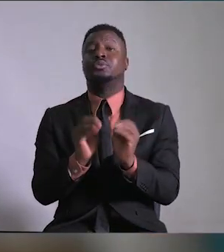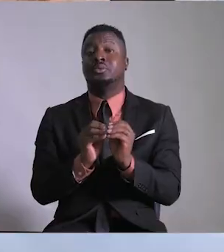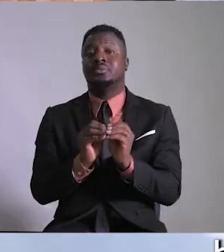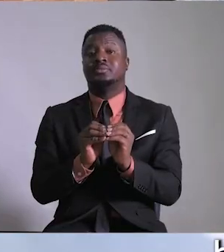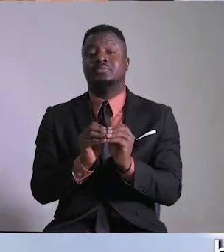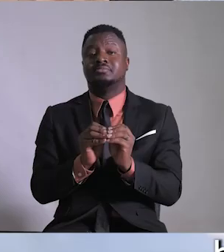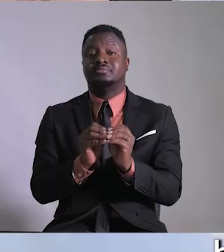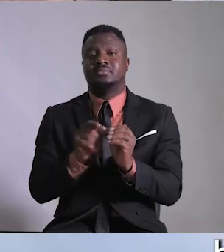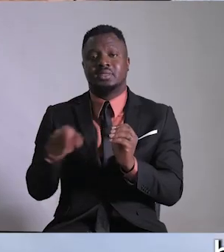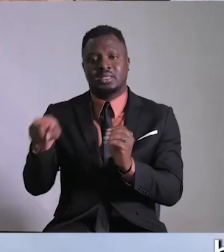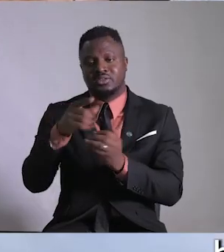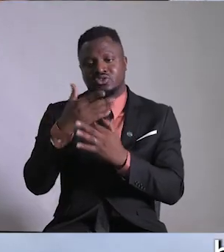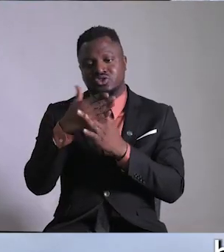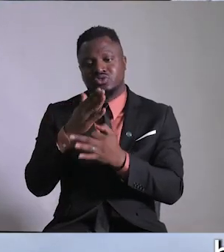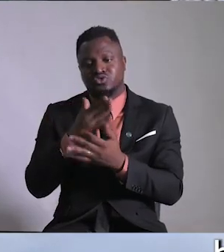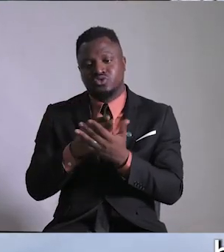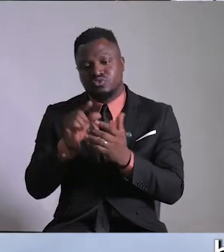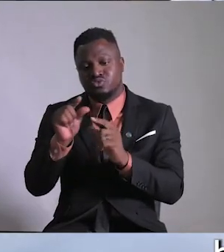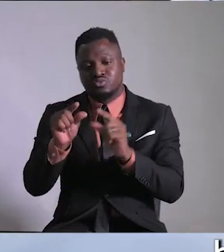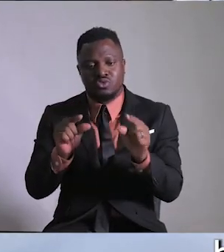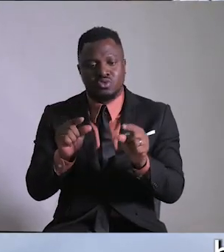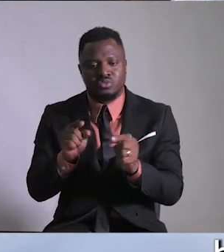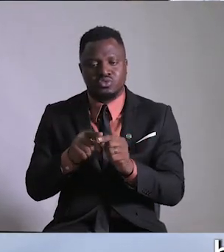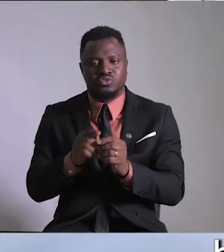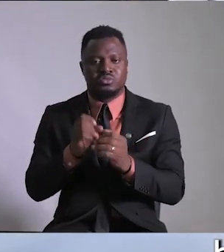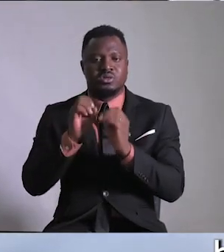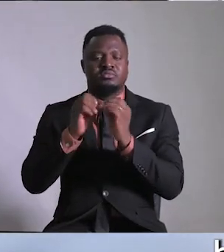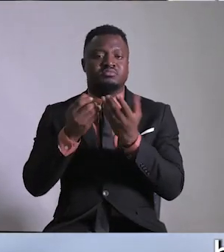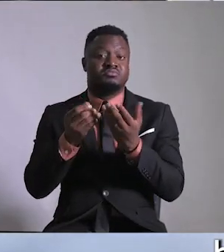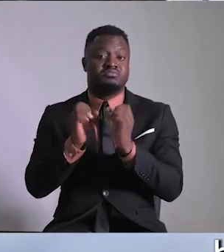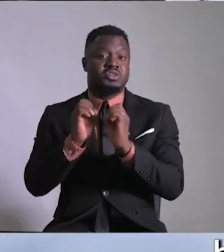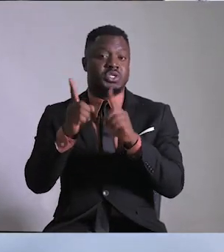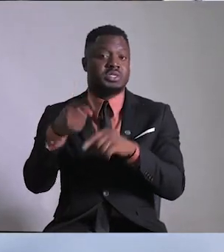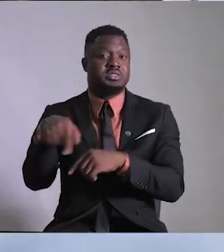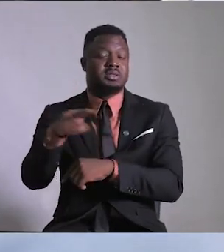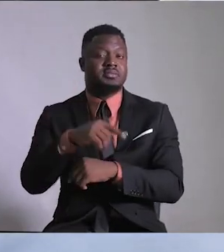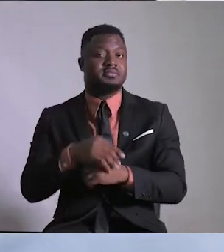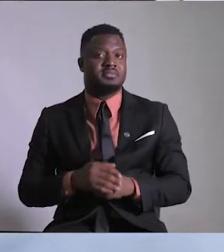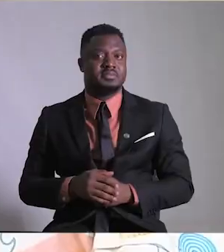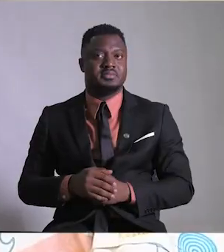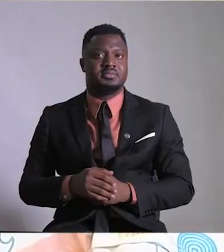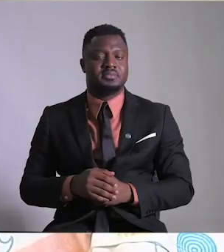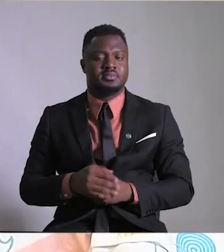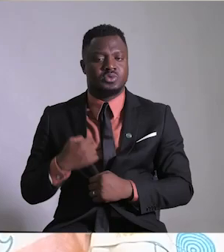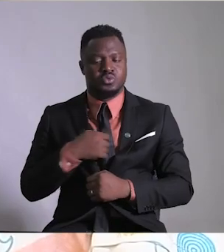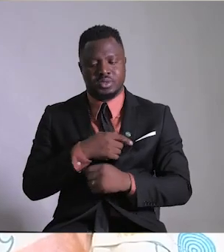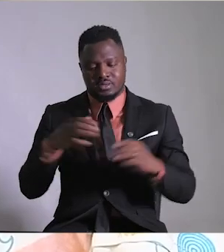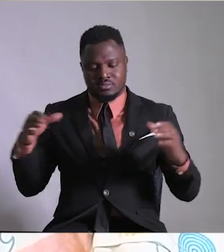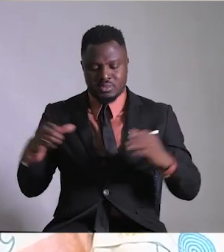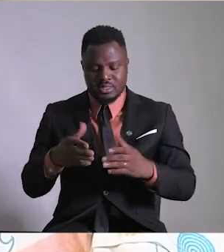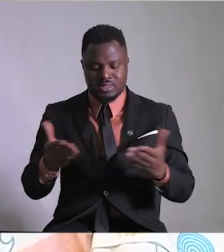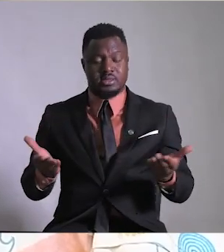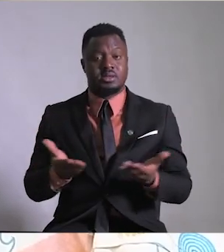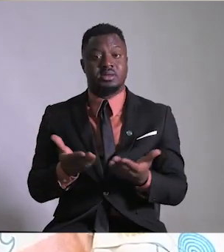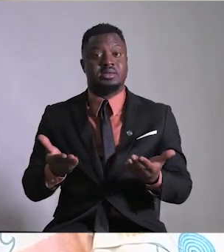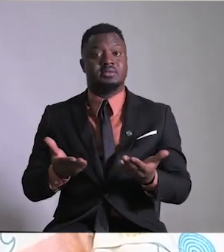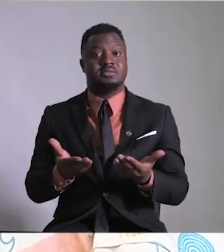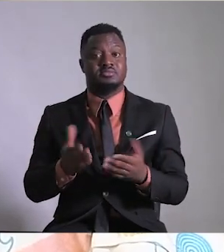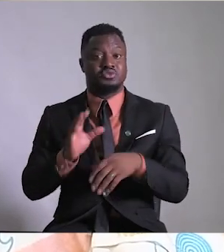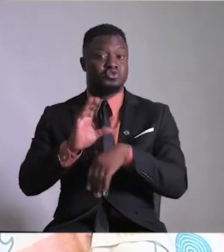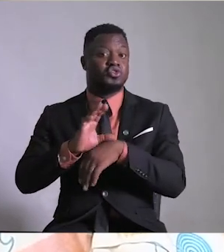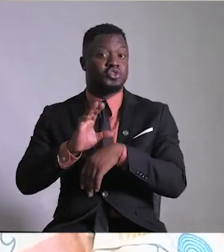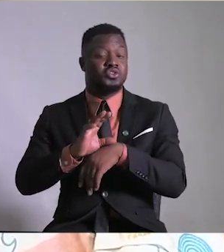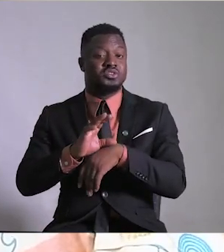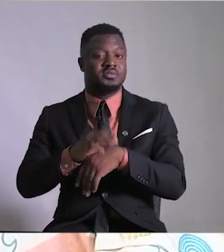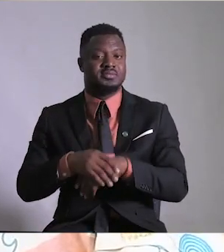But now it's not like that. They share some small tracks to educate them. We are gathered at